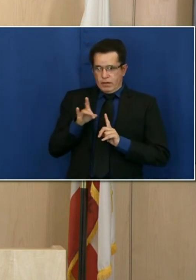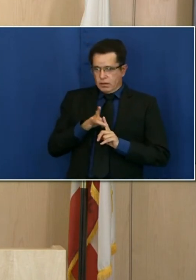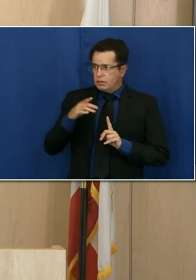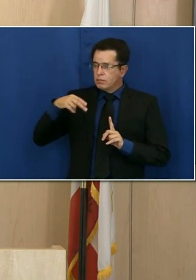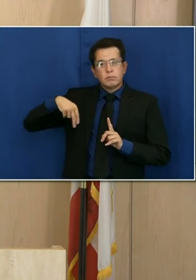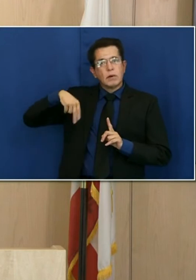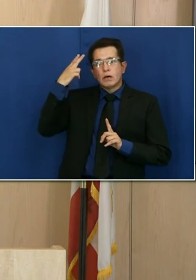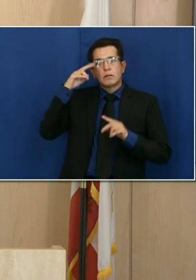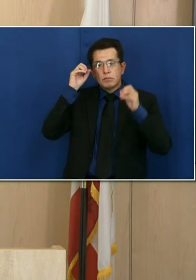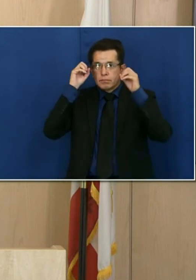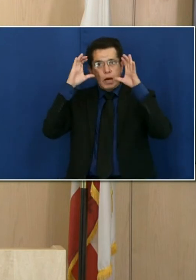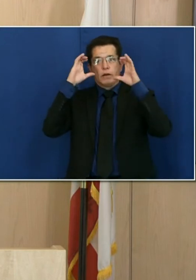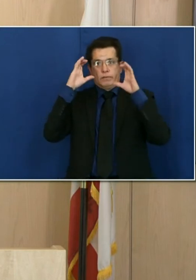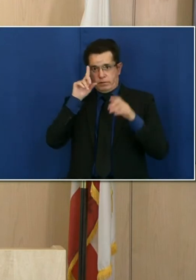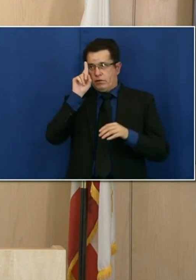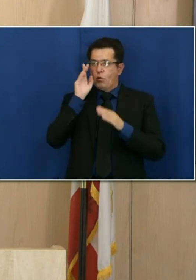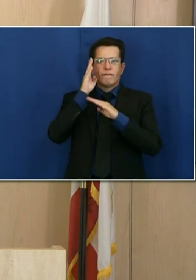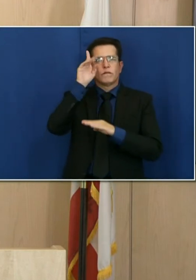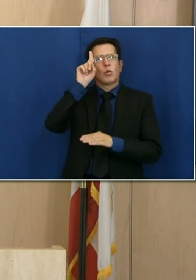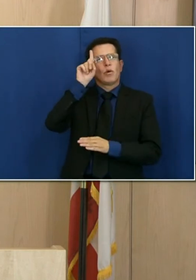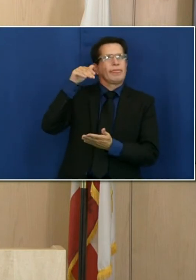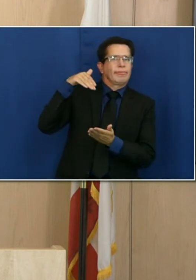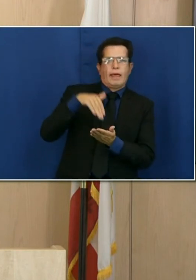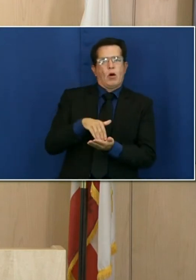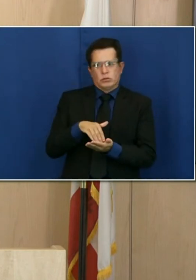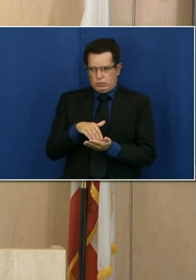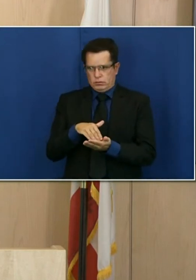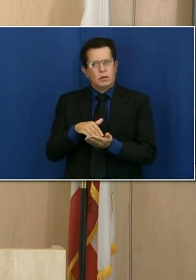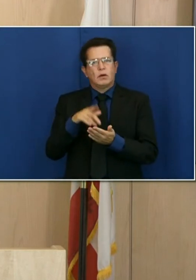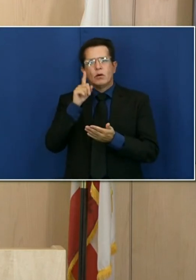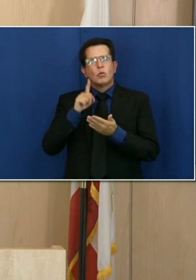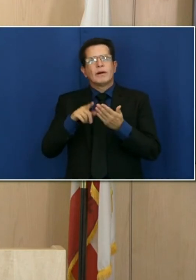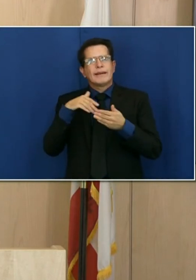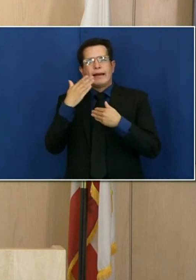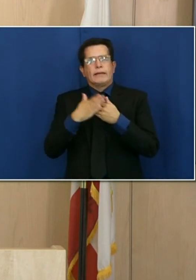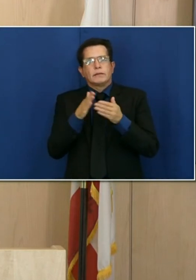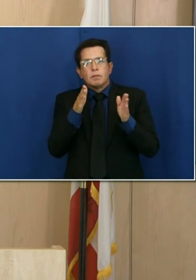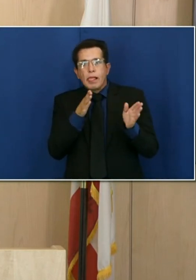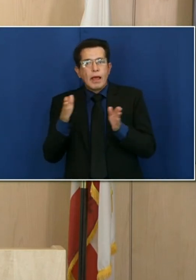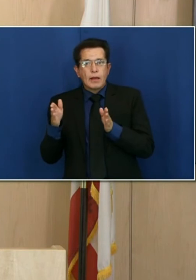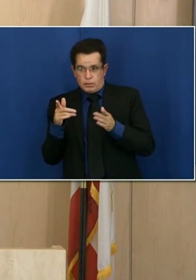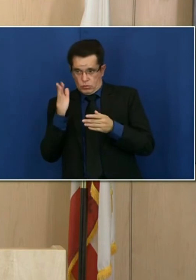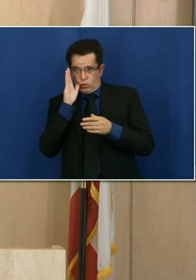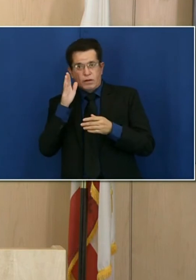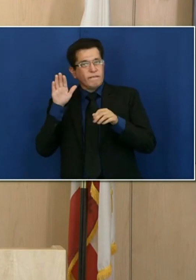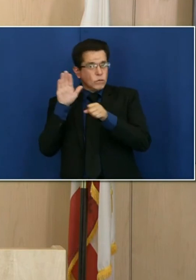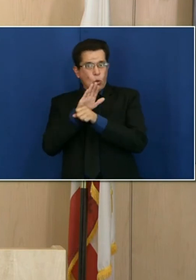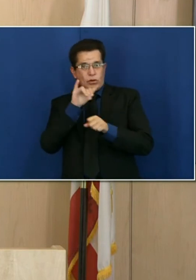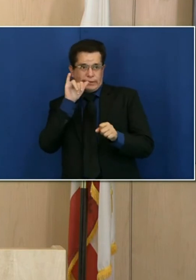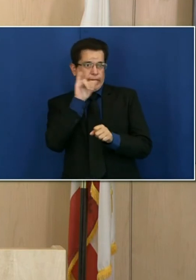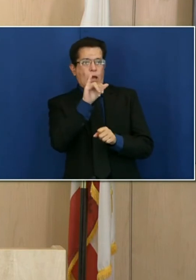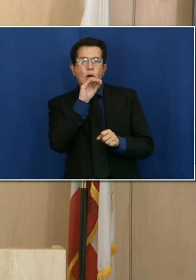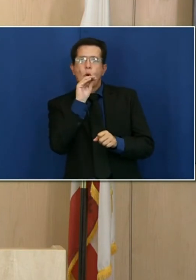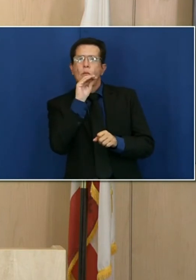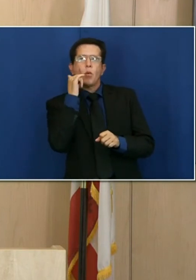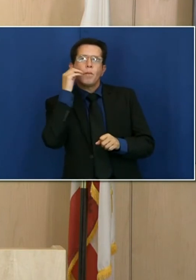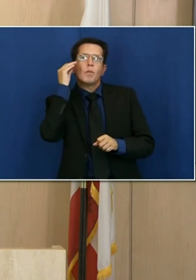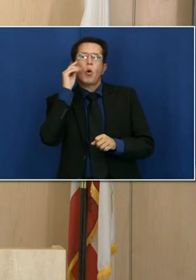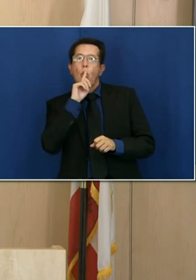eye-popping. What is the next step in terms of going back to a full stay-at-home order? Have you guys set any